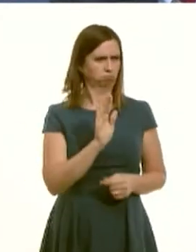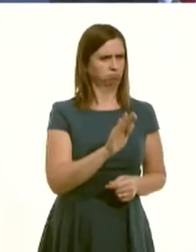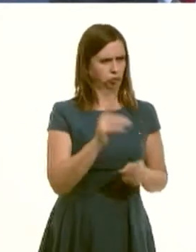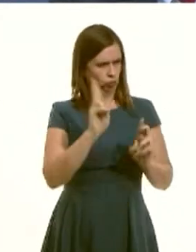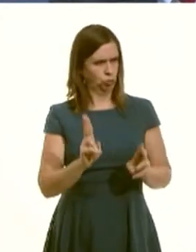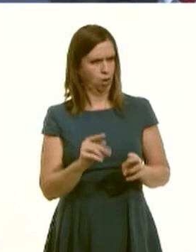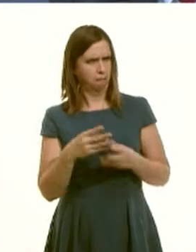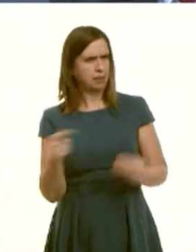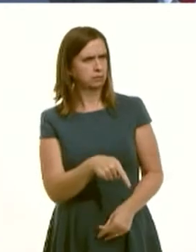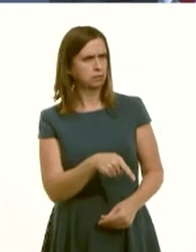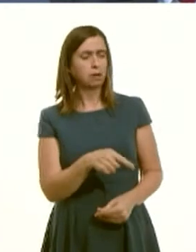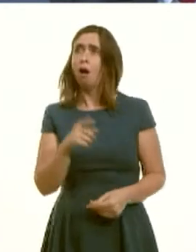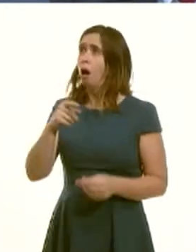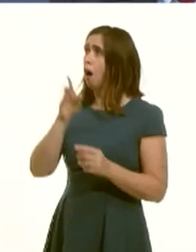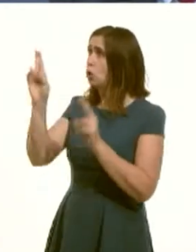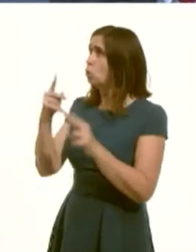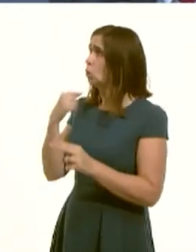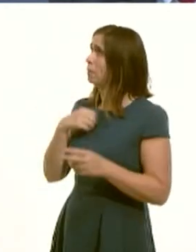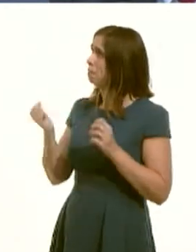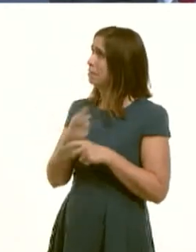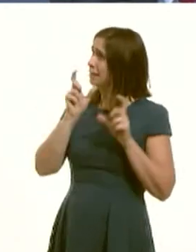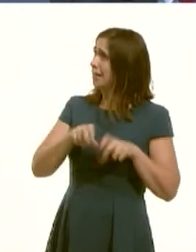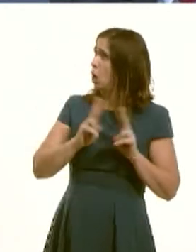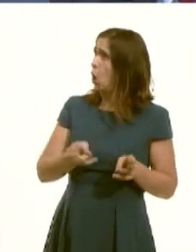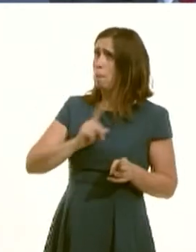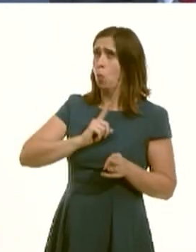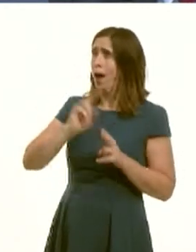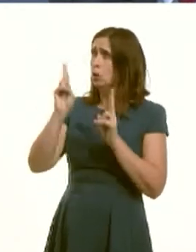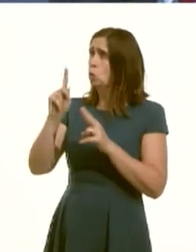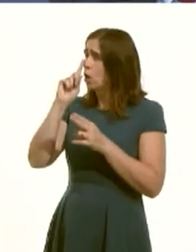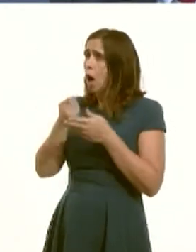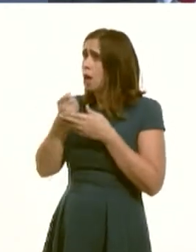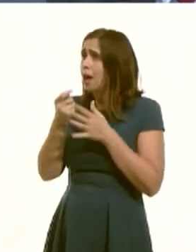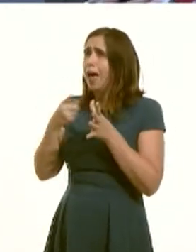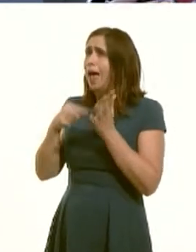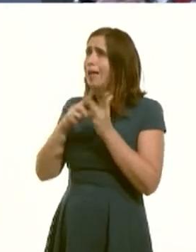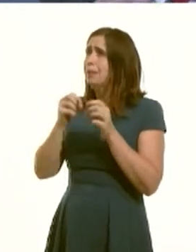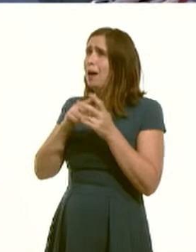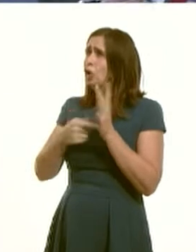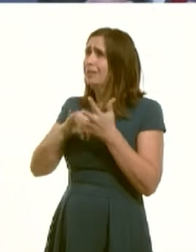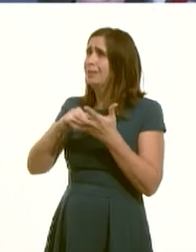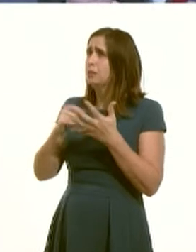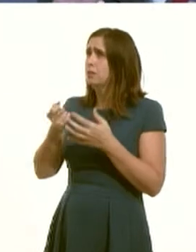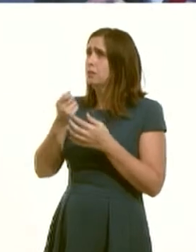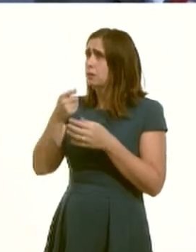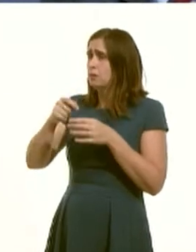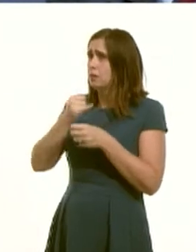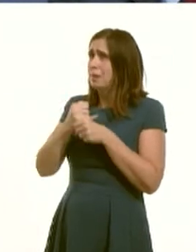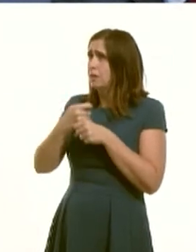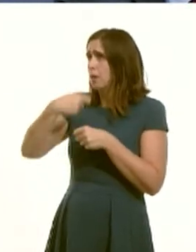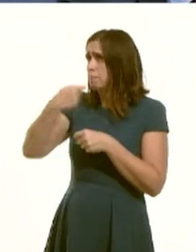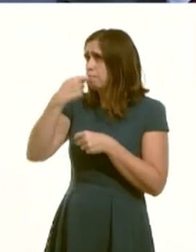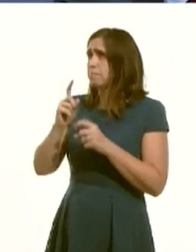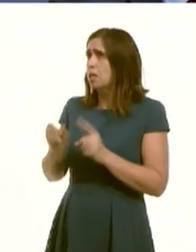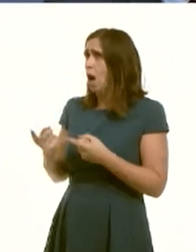today, the school sent the child home because they were not able to administer antibiotics to them. How is this consortium accountable, and